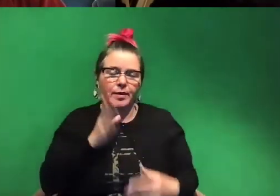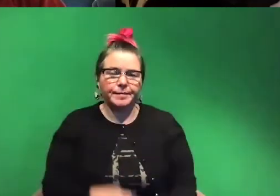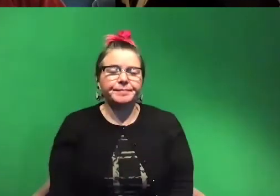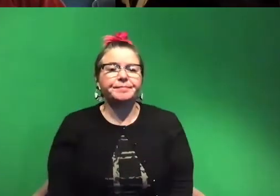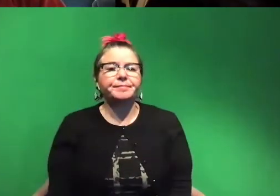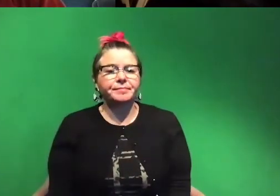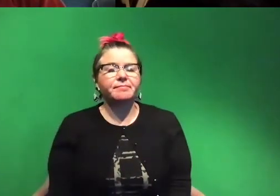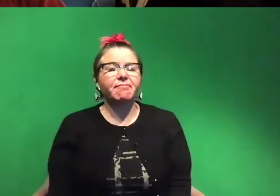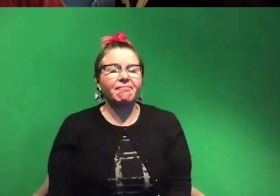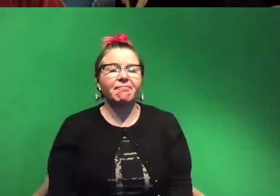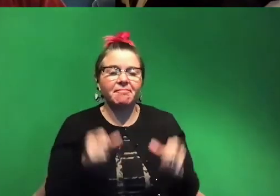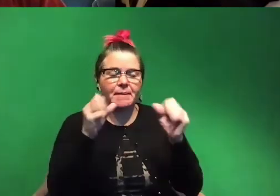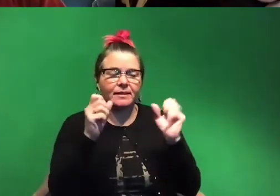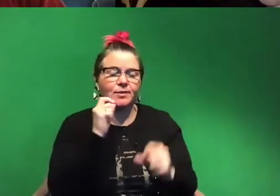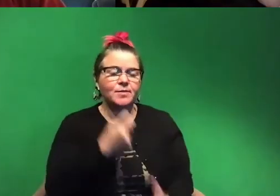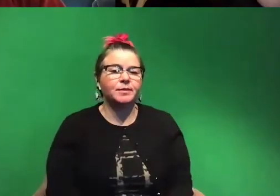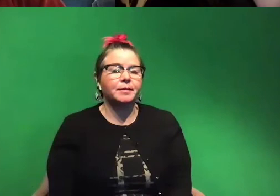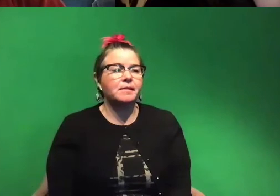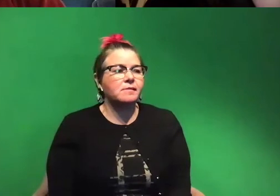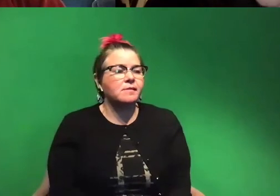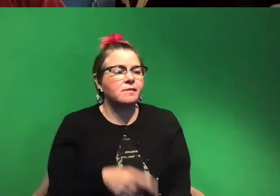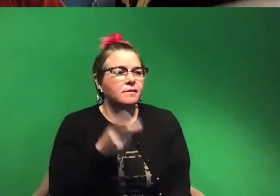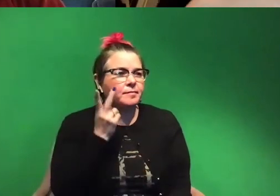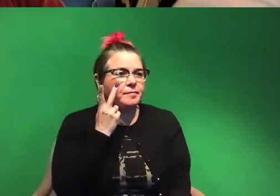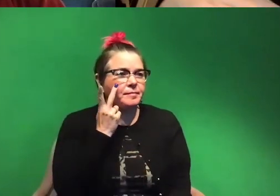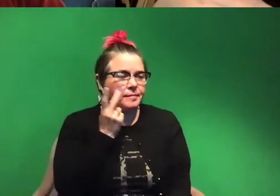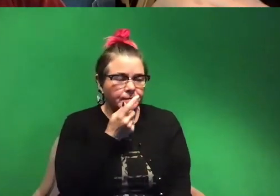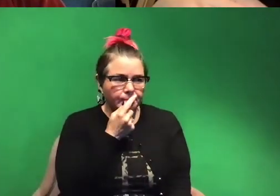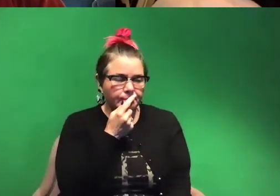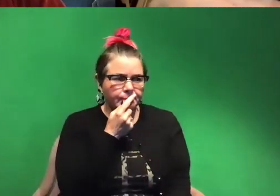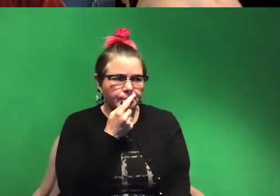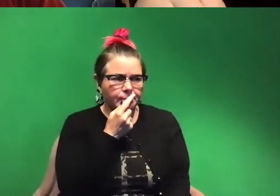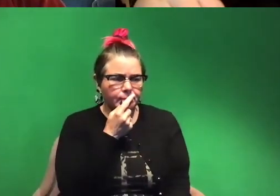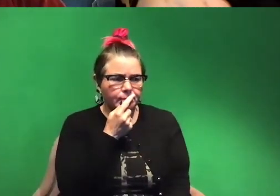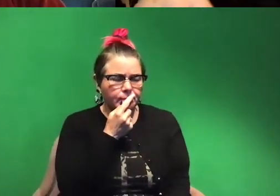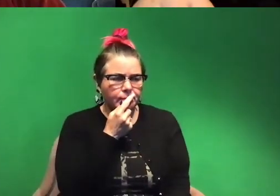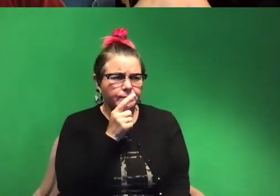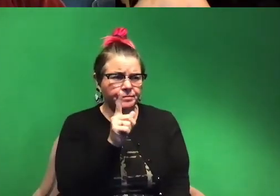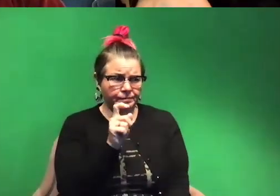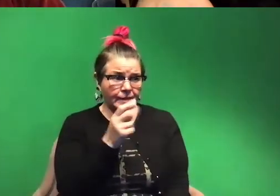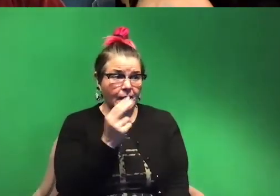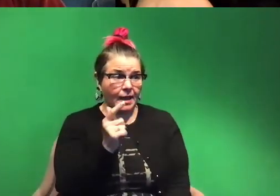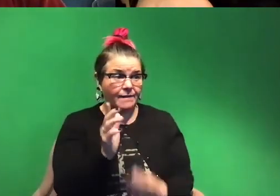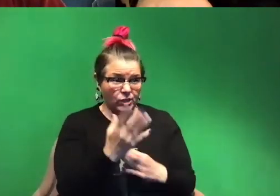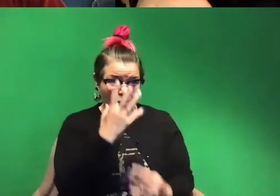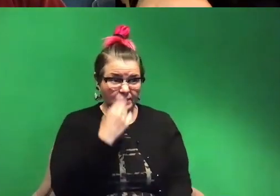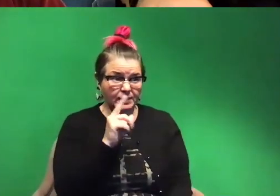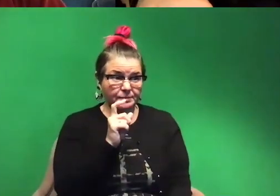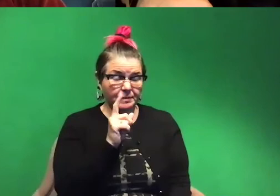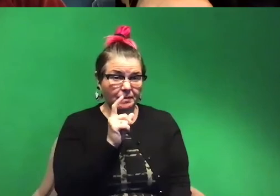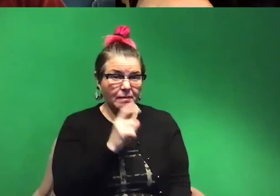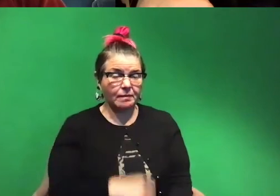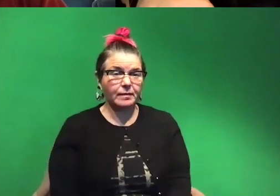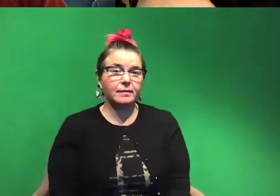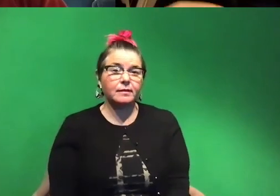So cool. Let's see. So do hagfish sleep? I